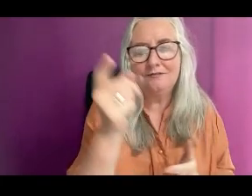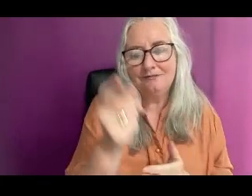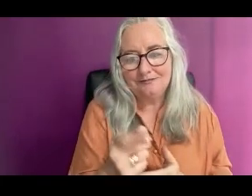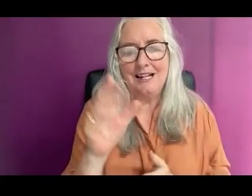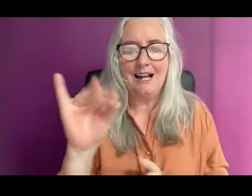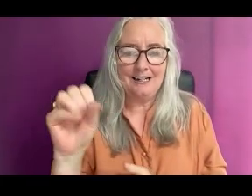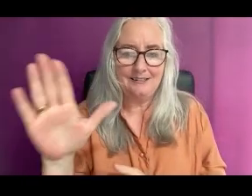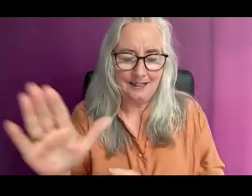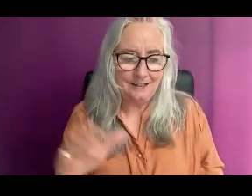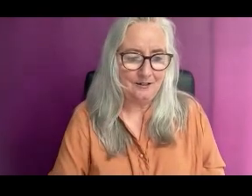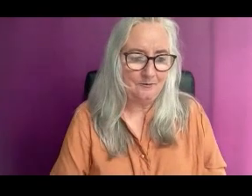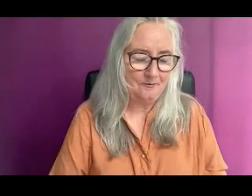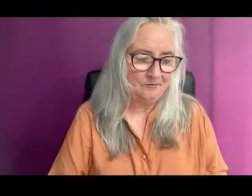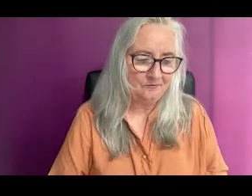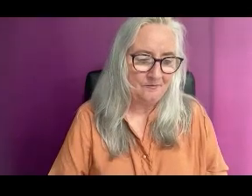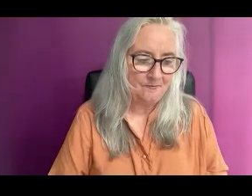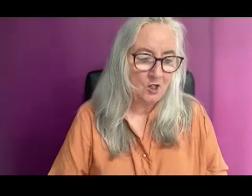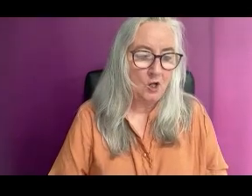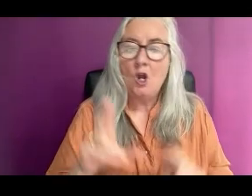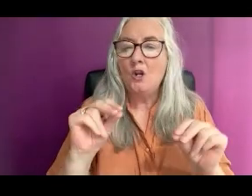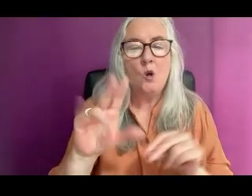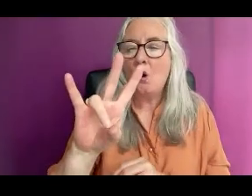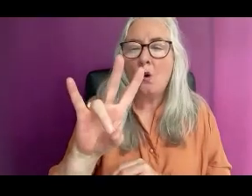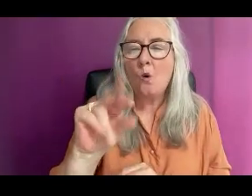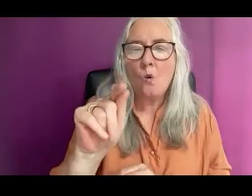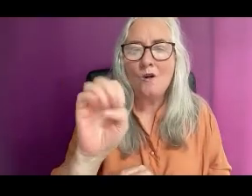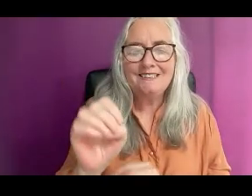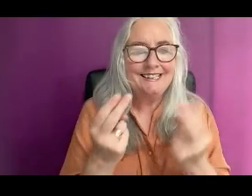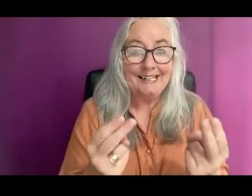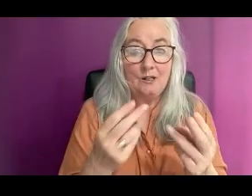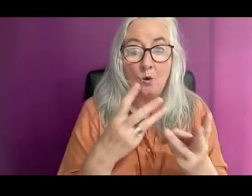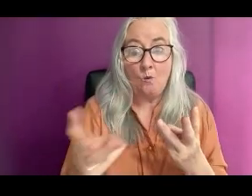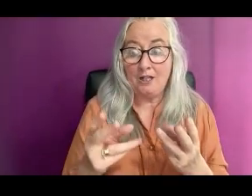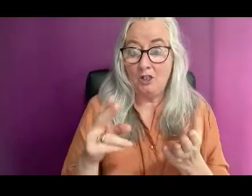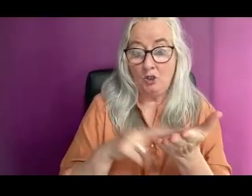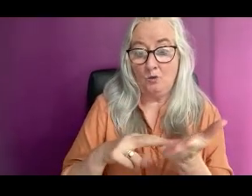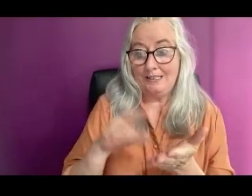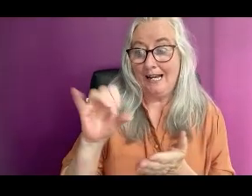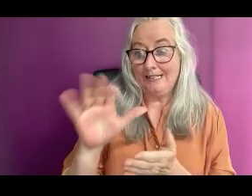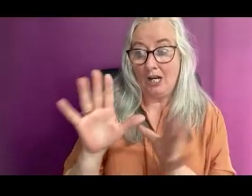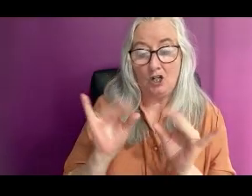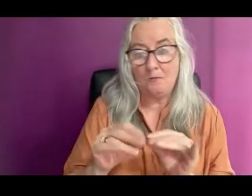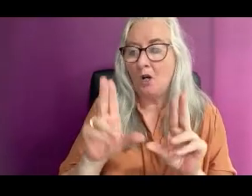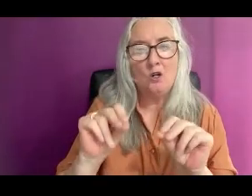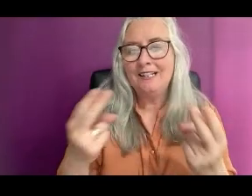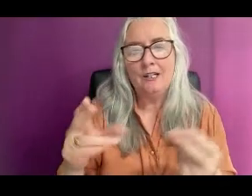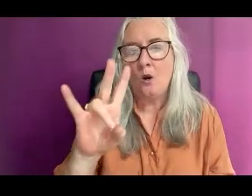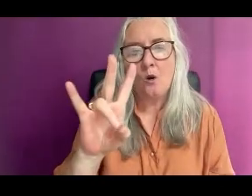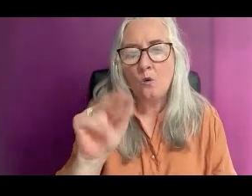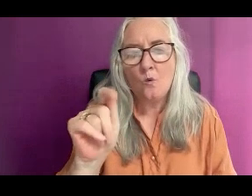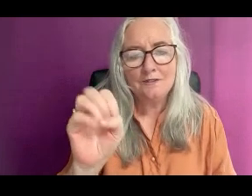Language. There are no quote requirements when someone is availing of Irish Sign Language interpretation.